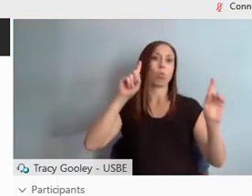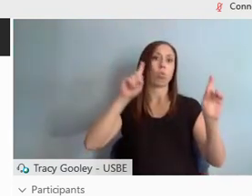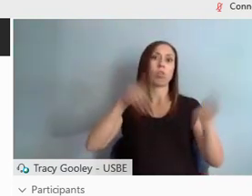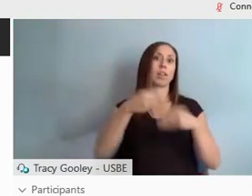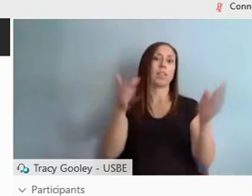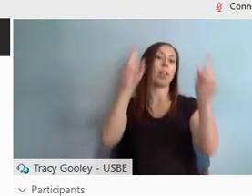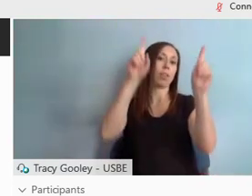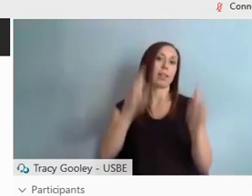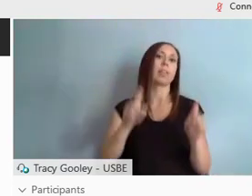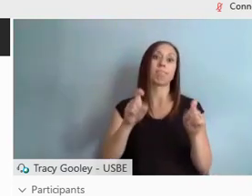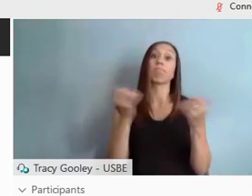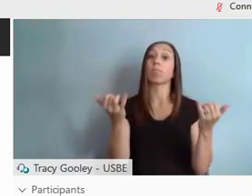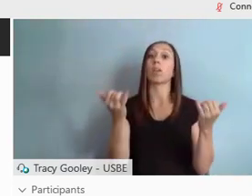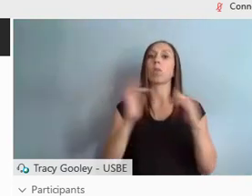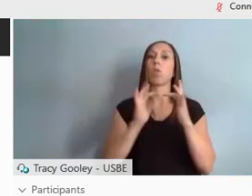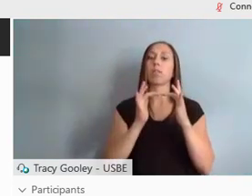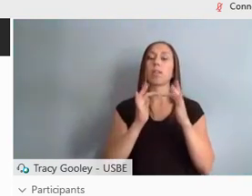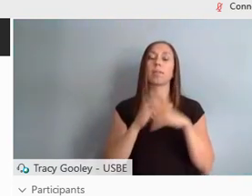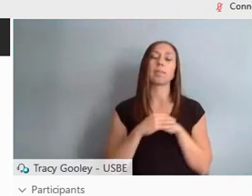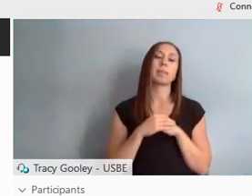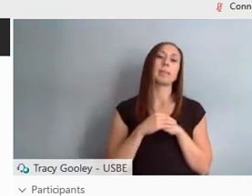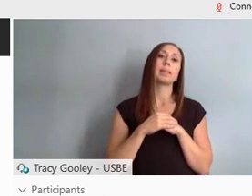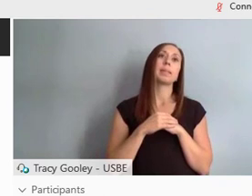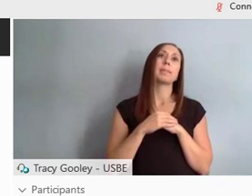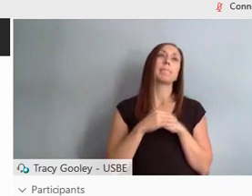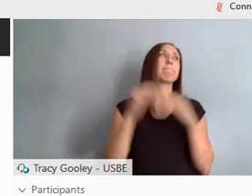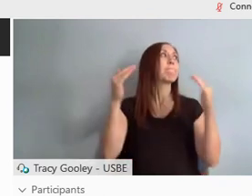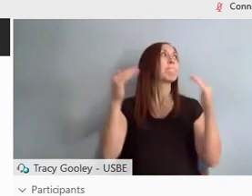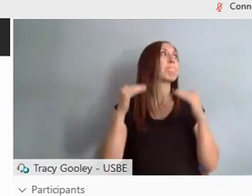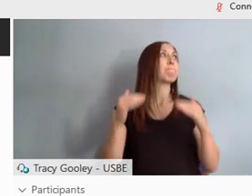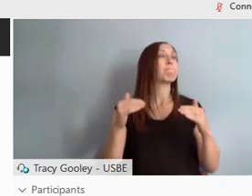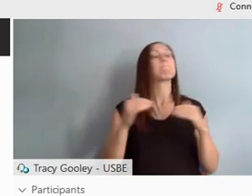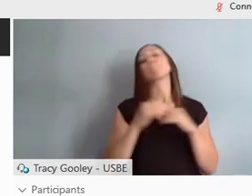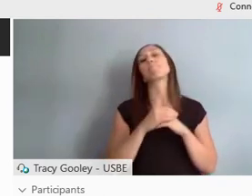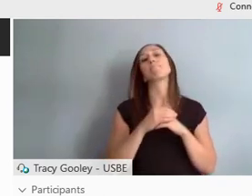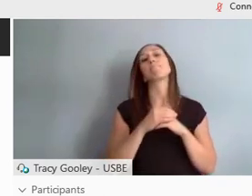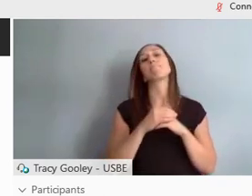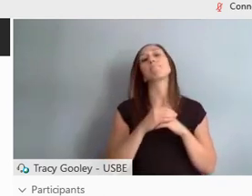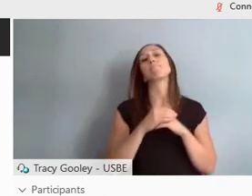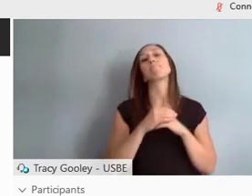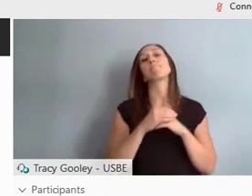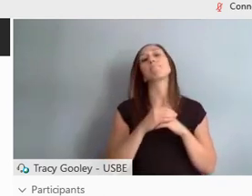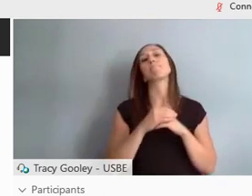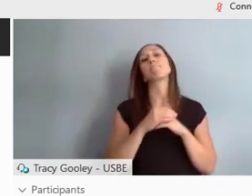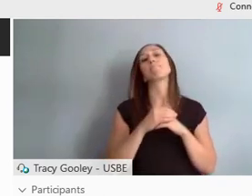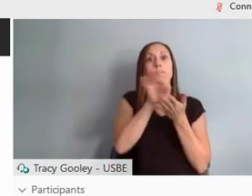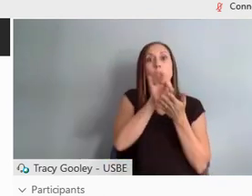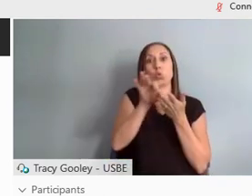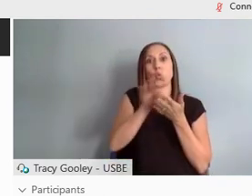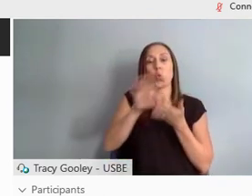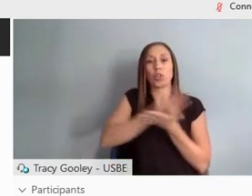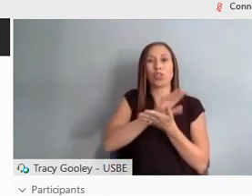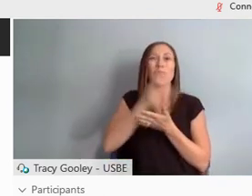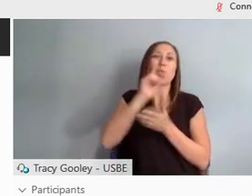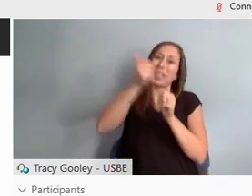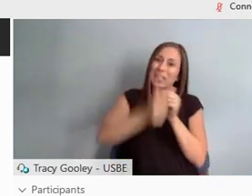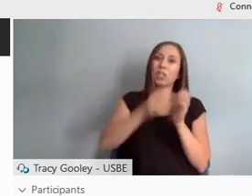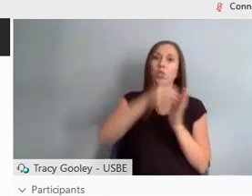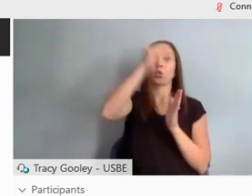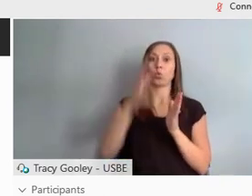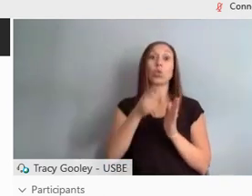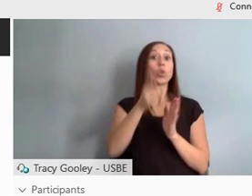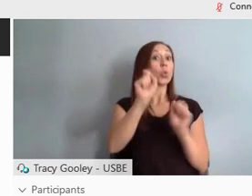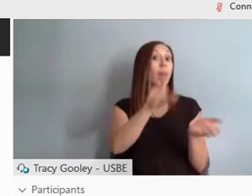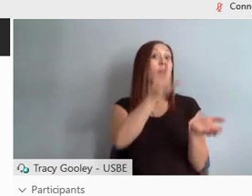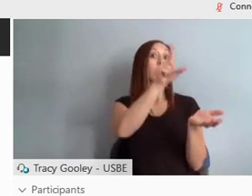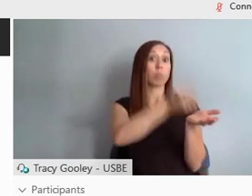administration available online. So additionally, you'll need a copy of the scoring sheet per student. You can either print out a